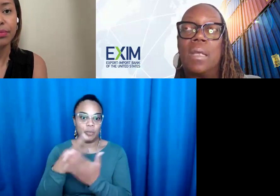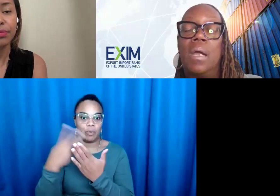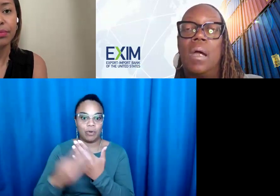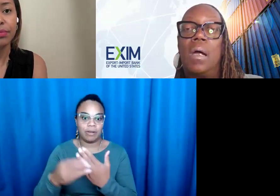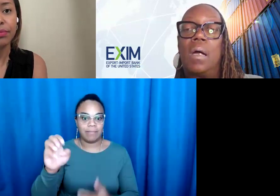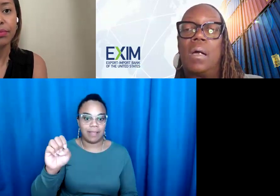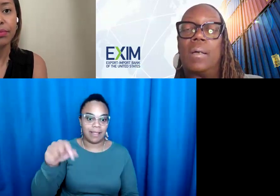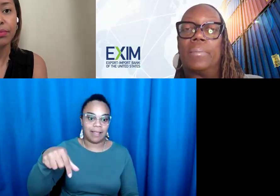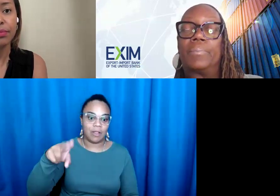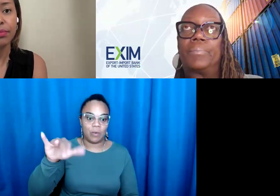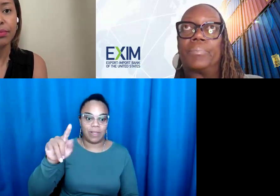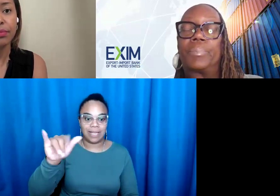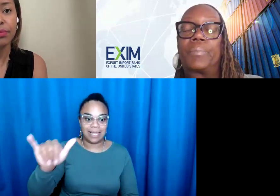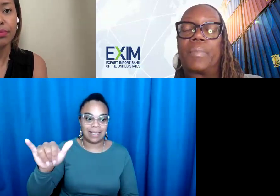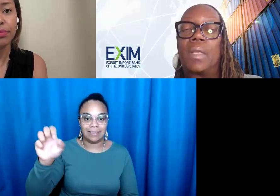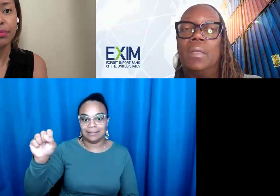Express,